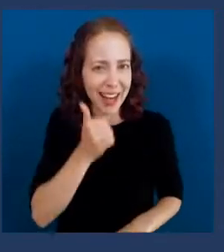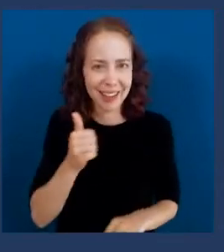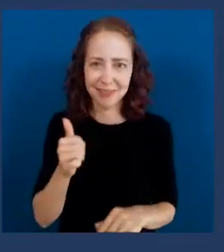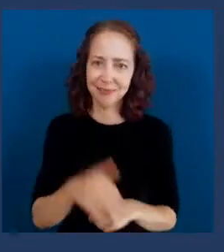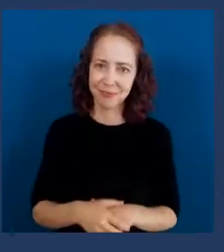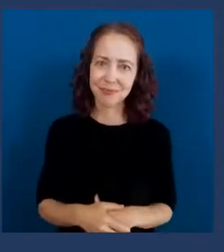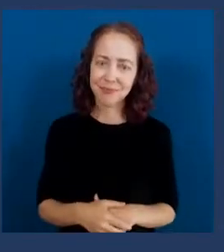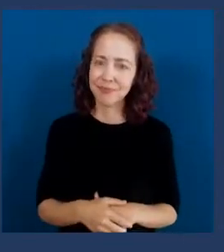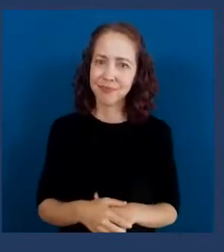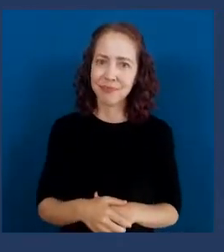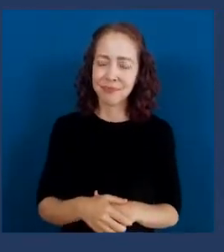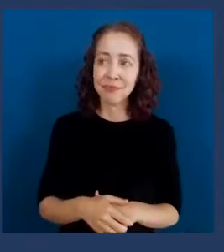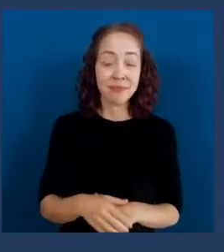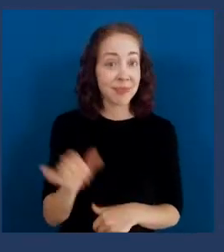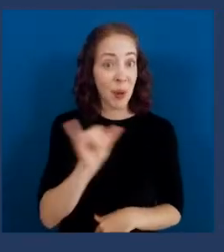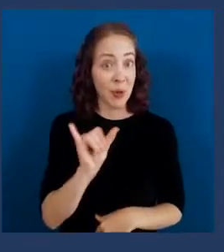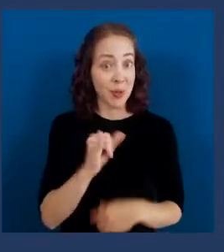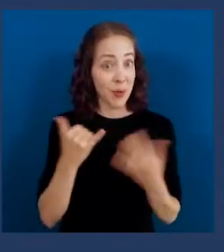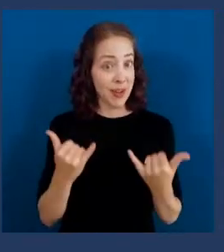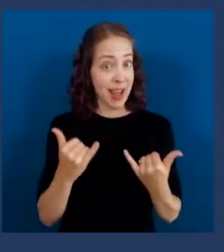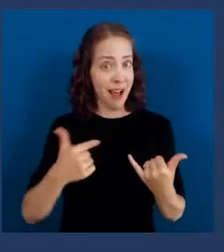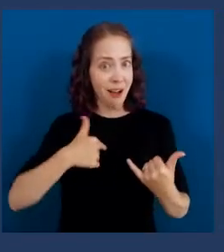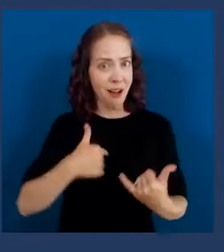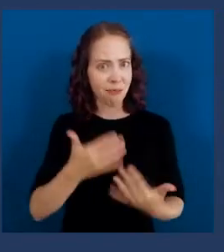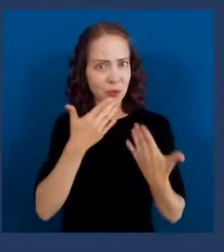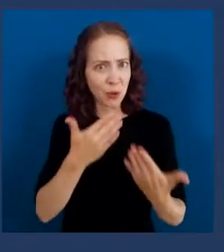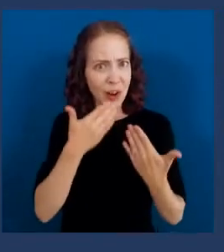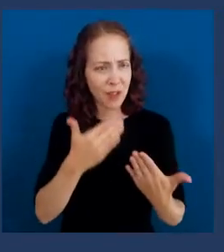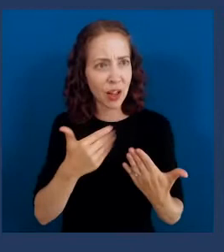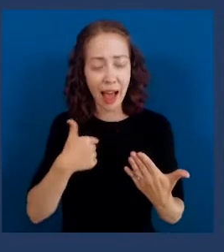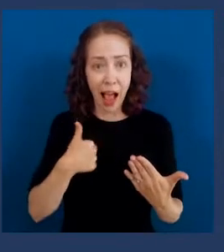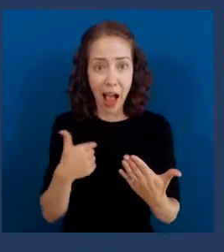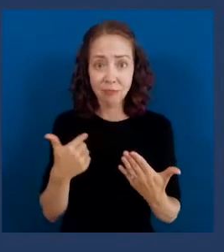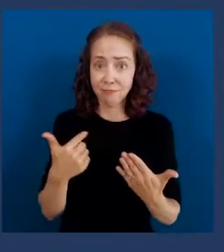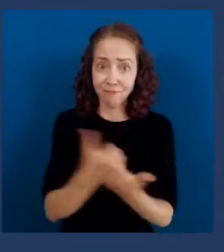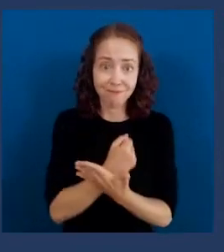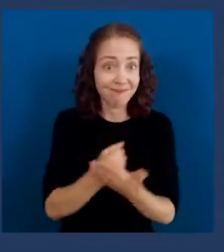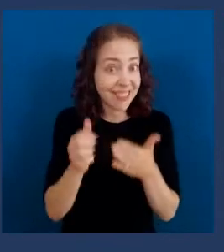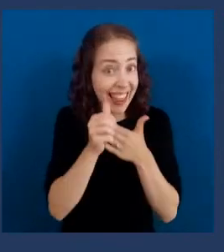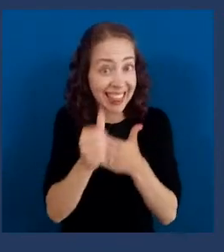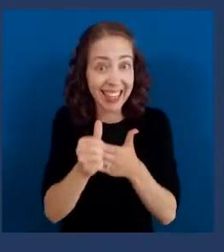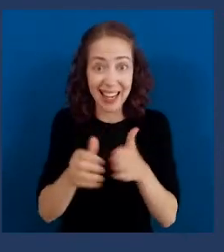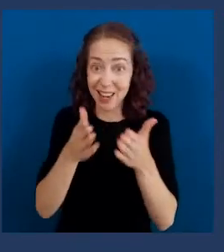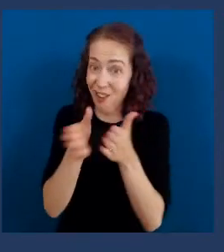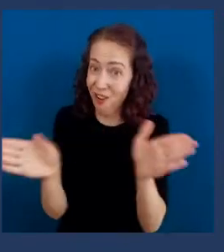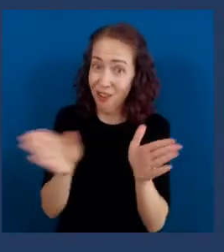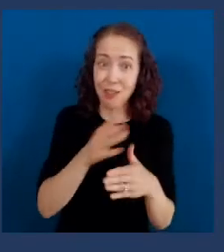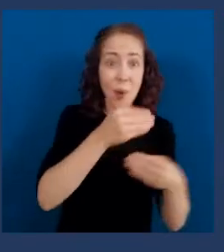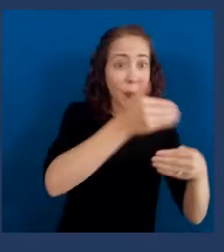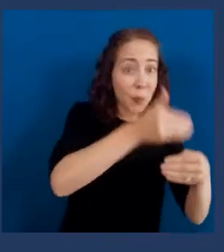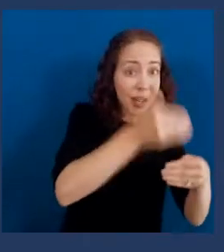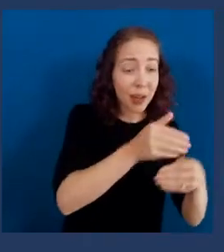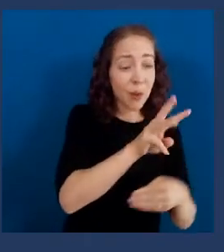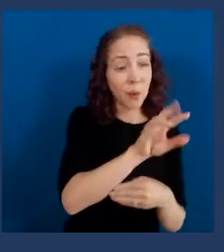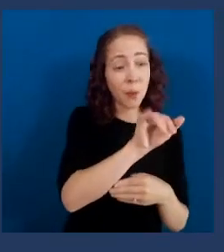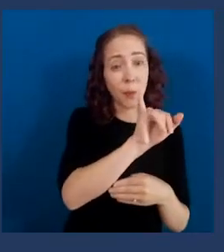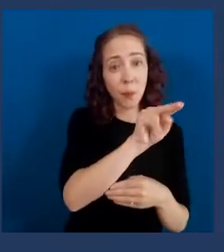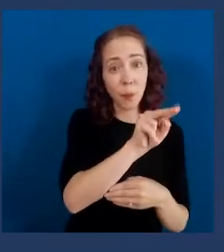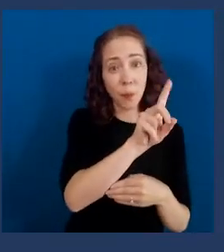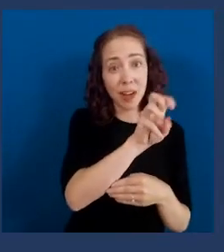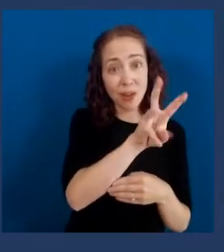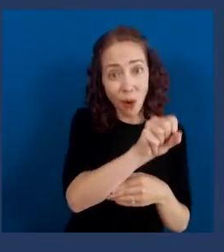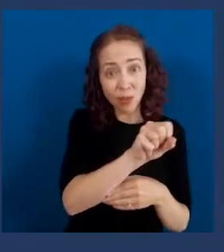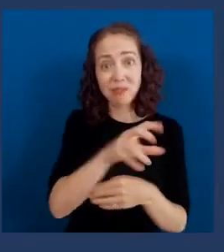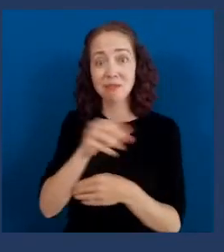every chance we get. Since I was last here, I'm also grateful to have the opportunity to lead across all of Windows and devices. And you are really